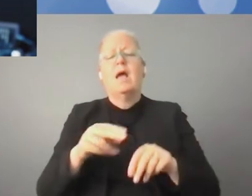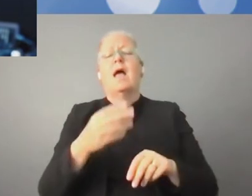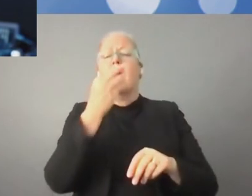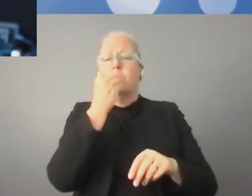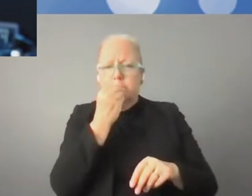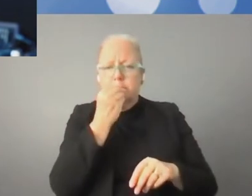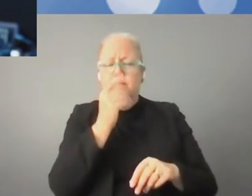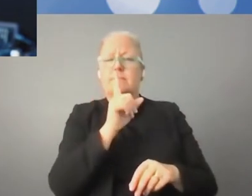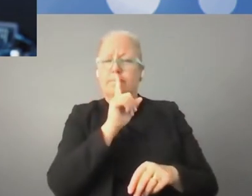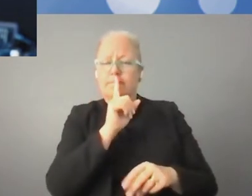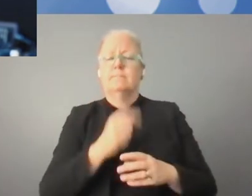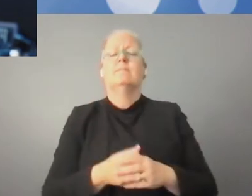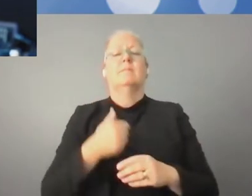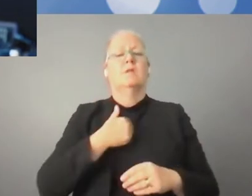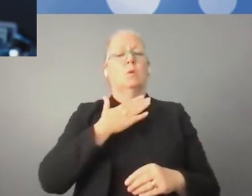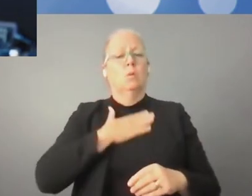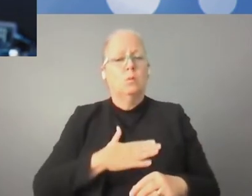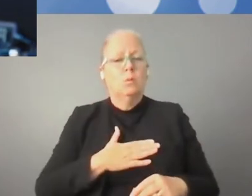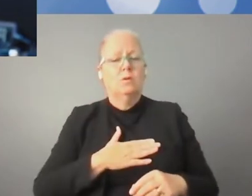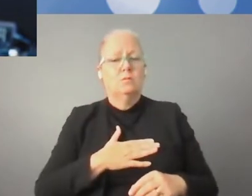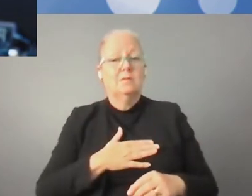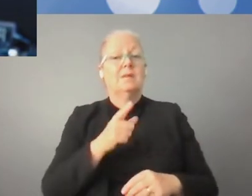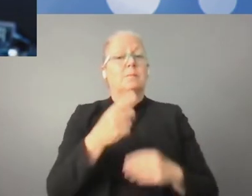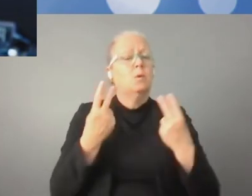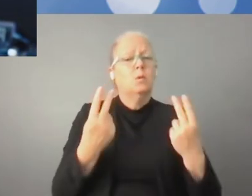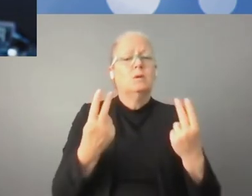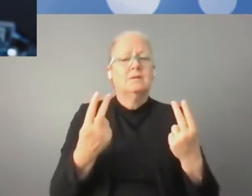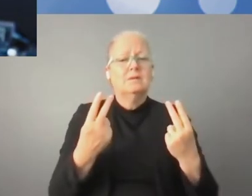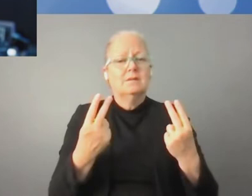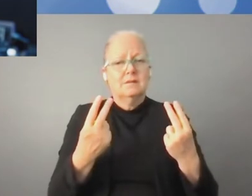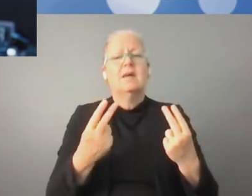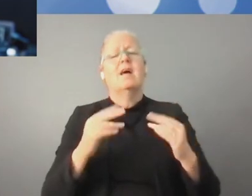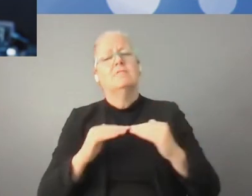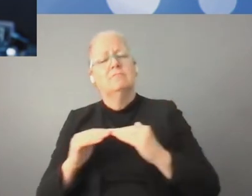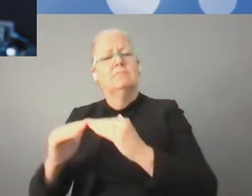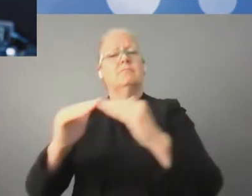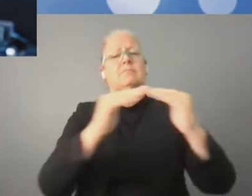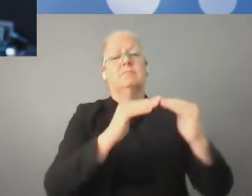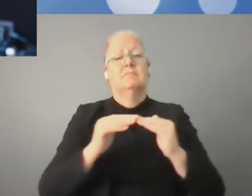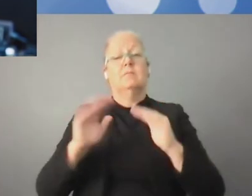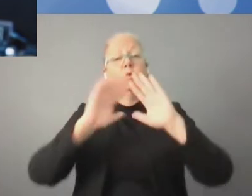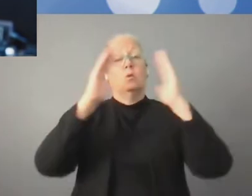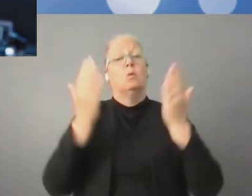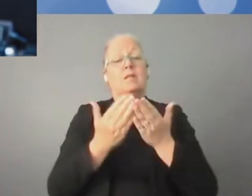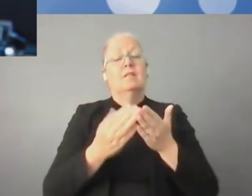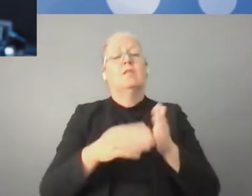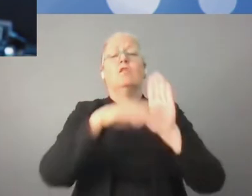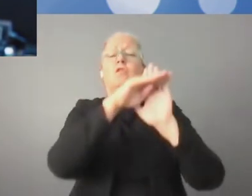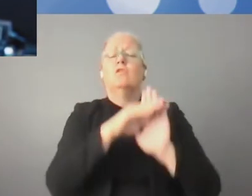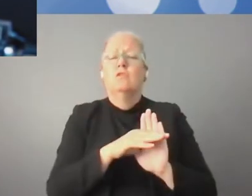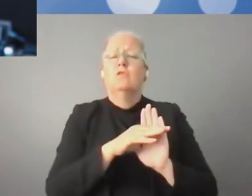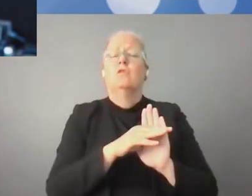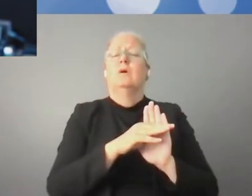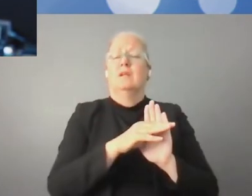also to note that importance of the harmonizing the international legislation in regulation of the global